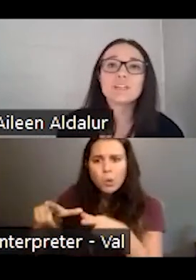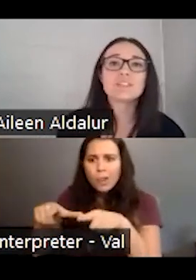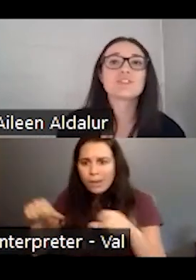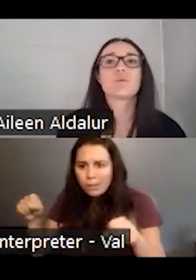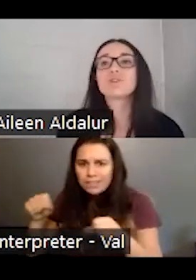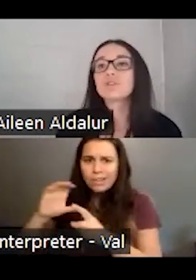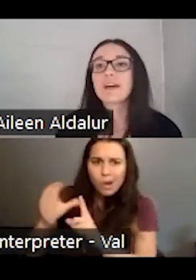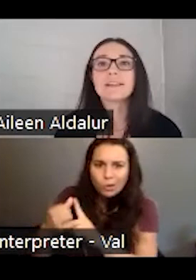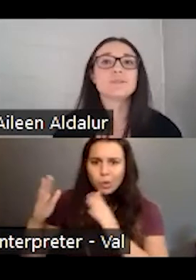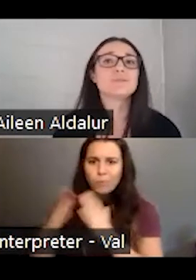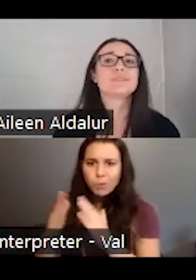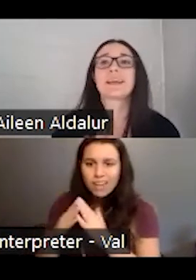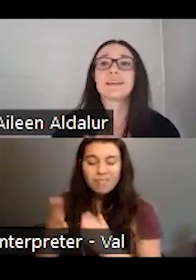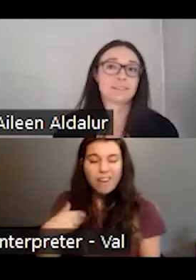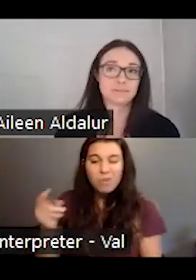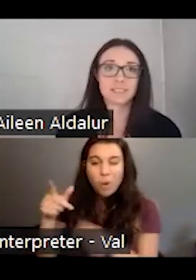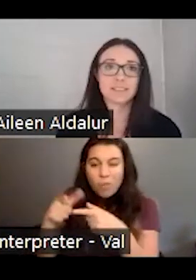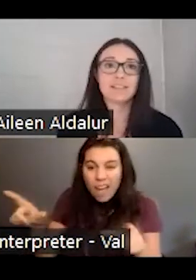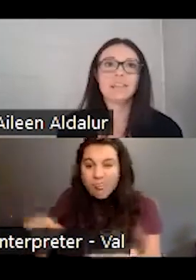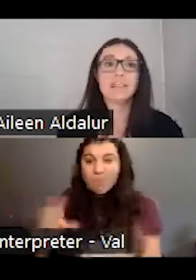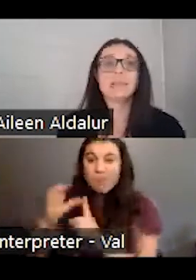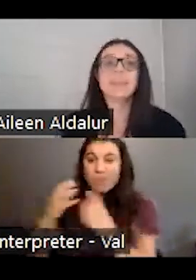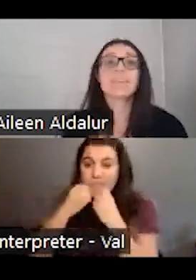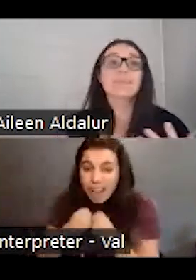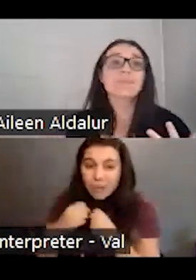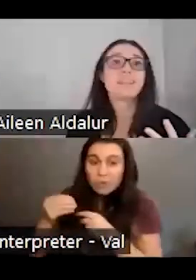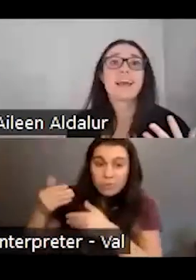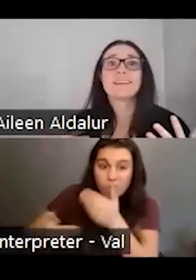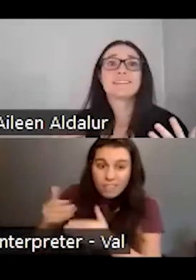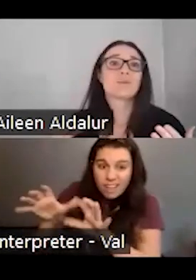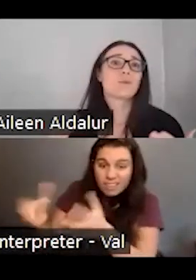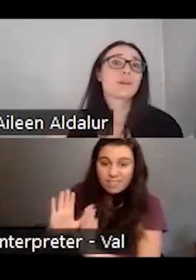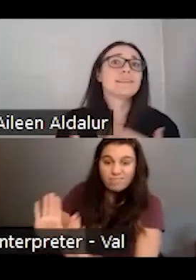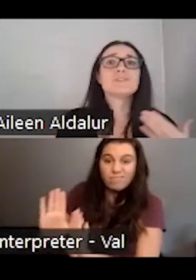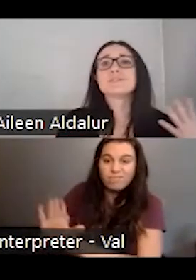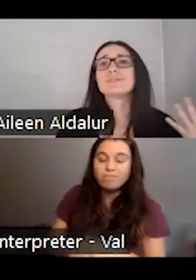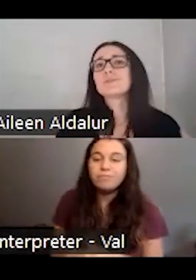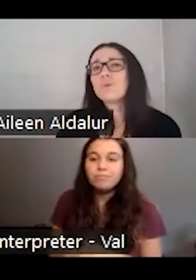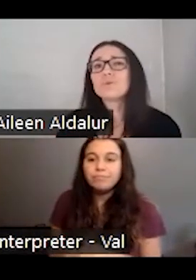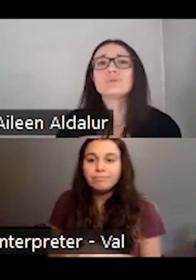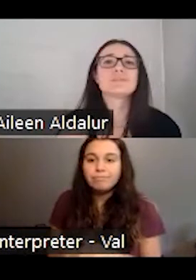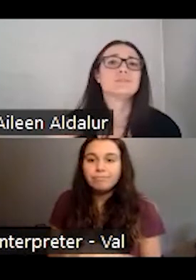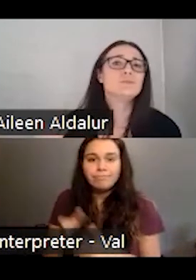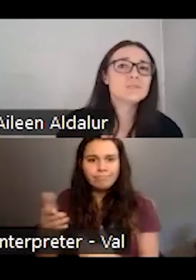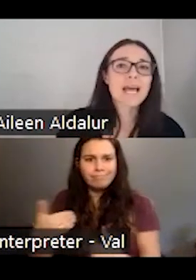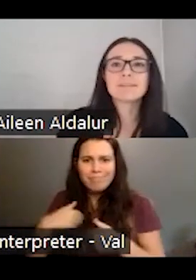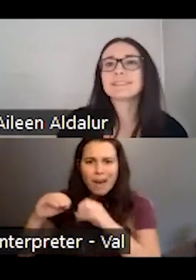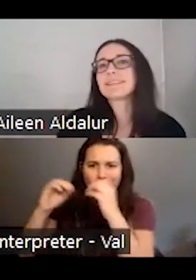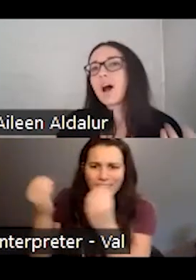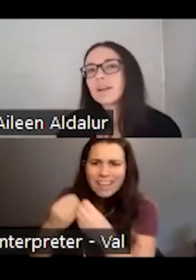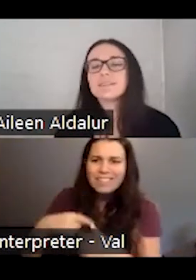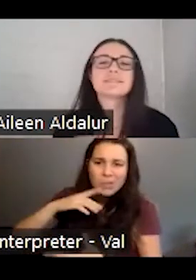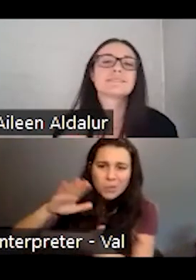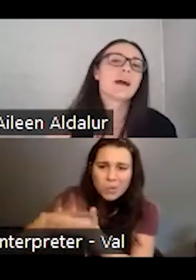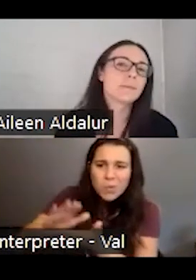own language, cultural values, and customs. The deaf community has its own organizations, schools, news